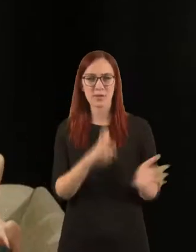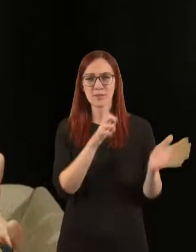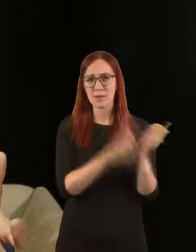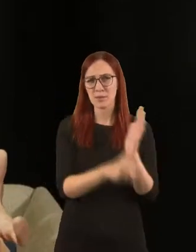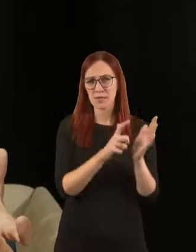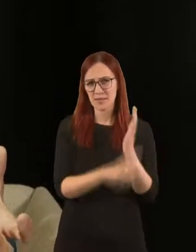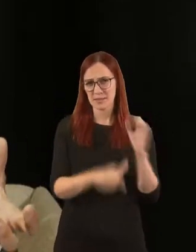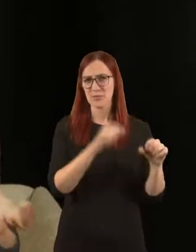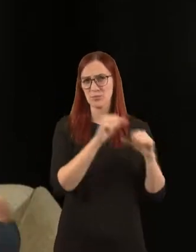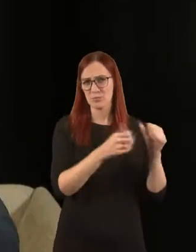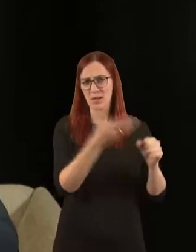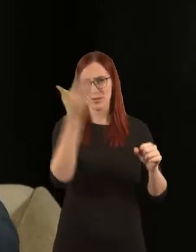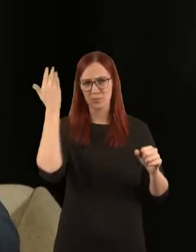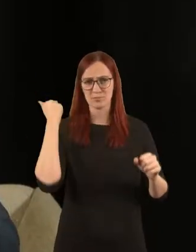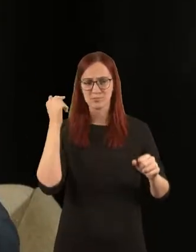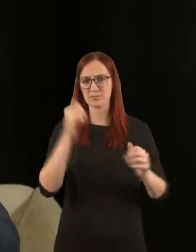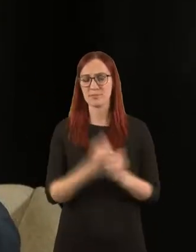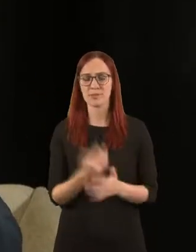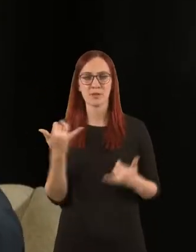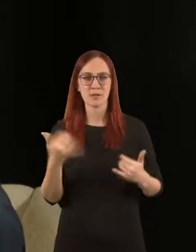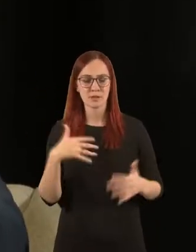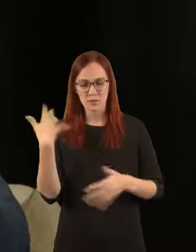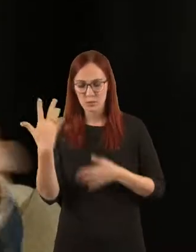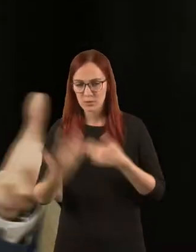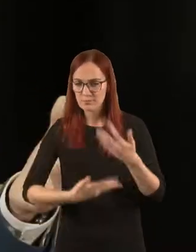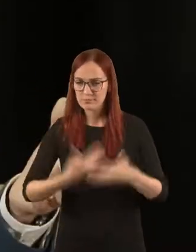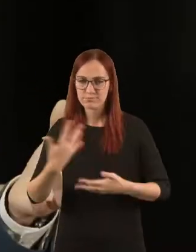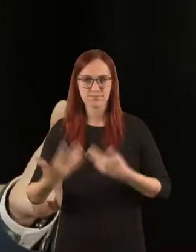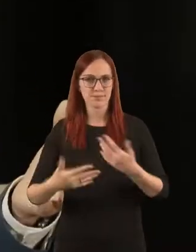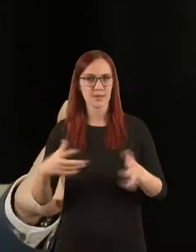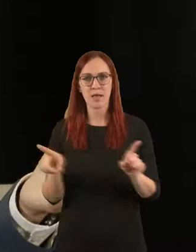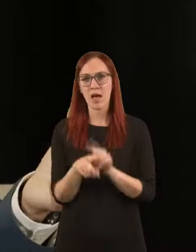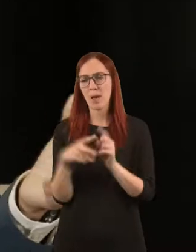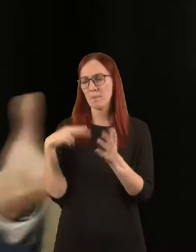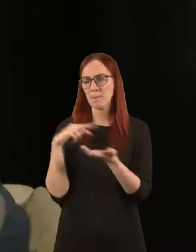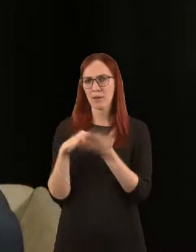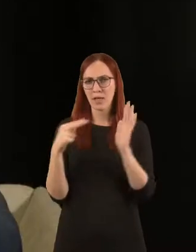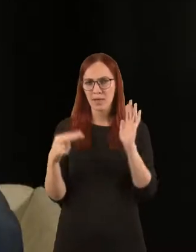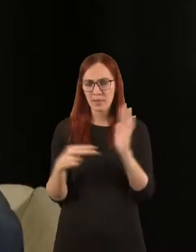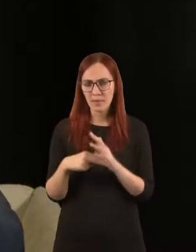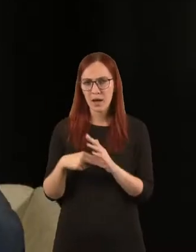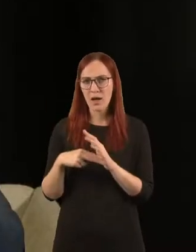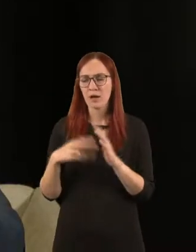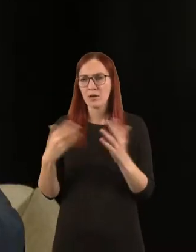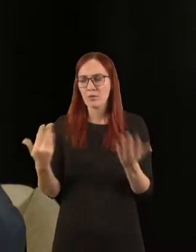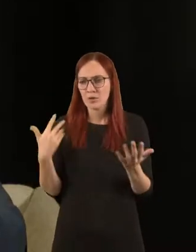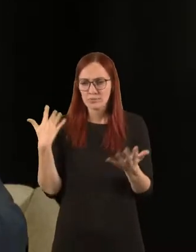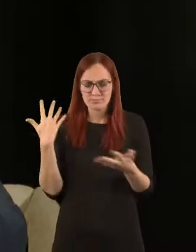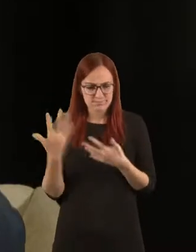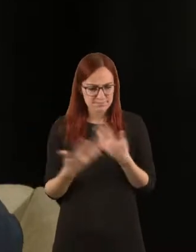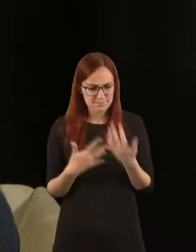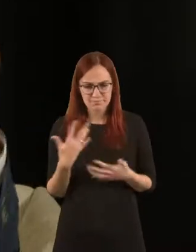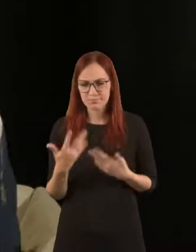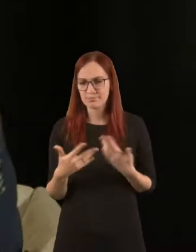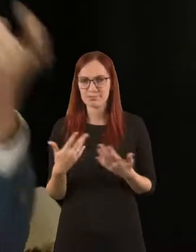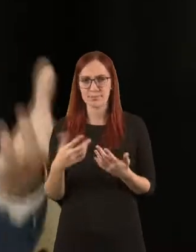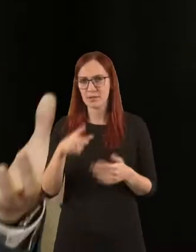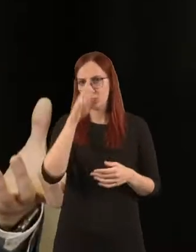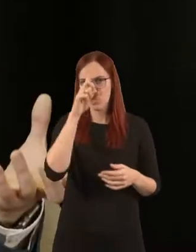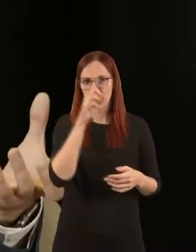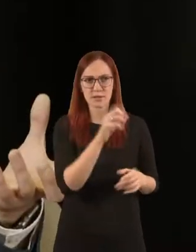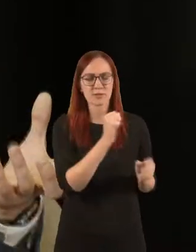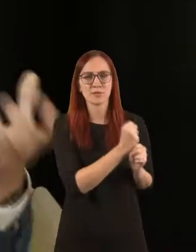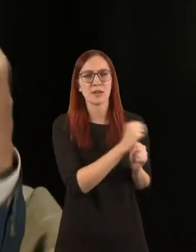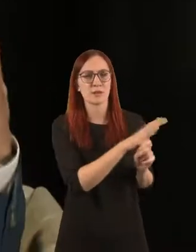up on the basis of a German example from 1970s. So now the situation is